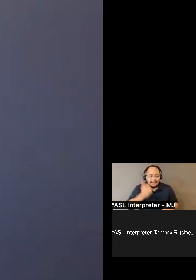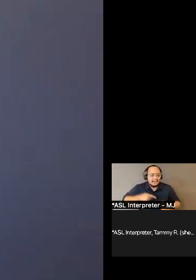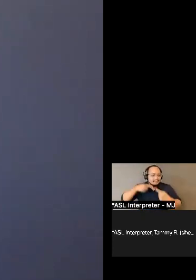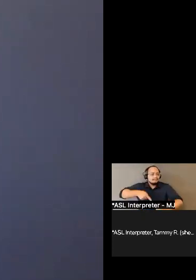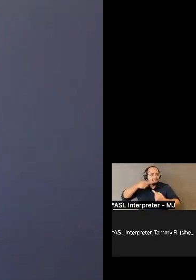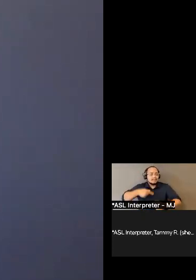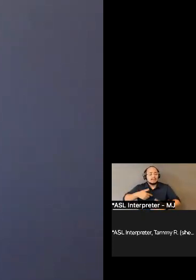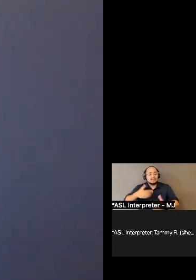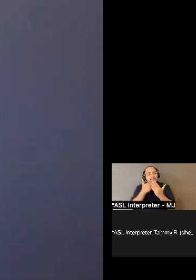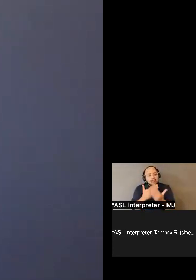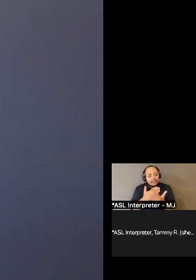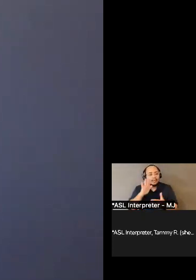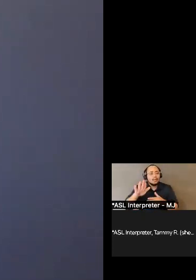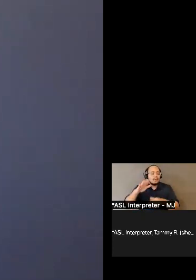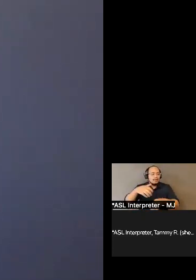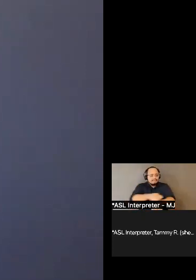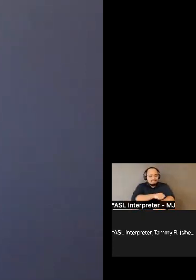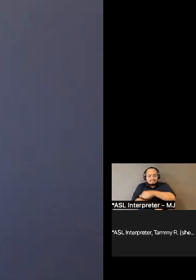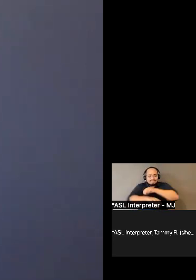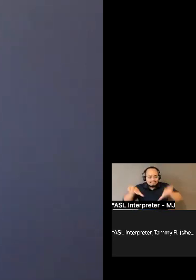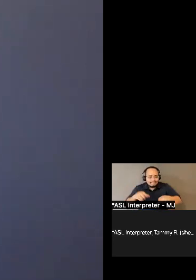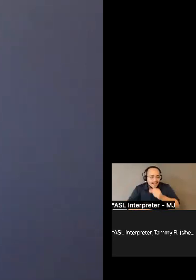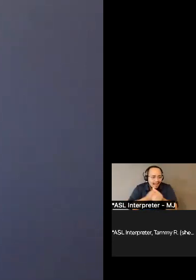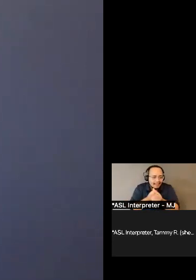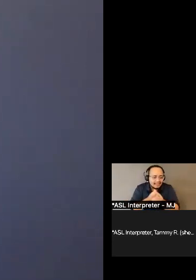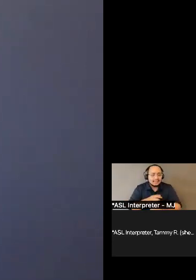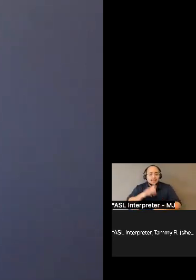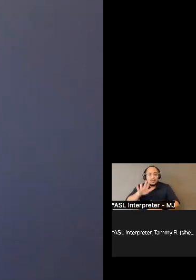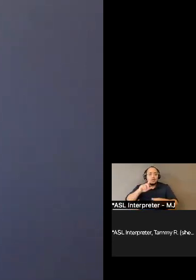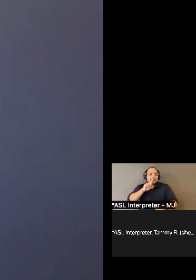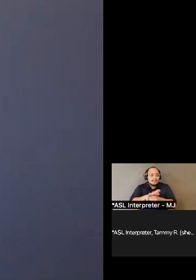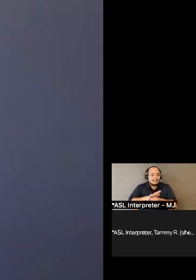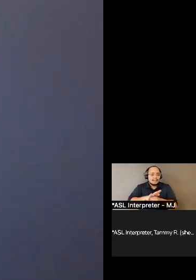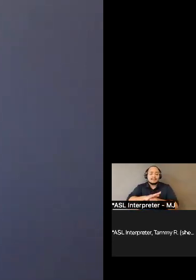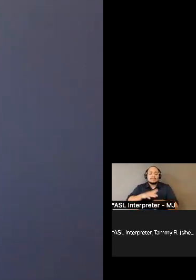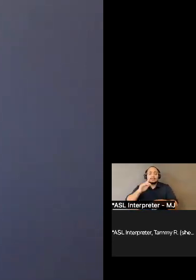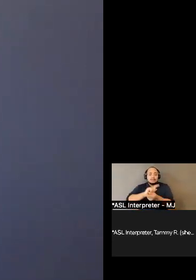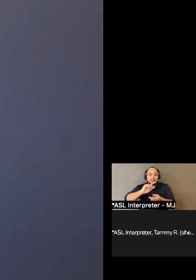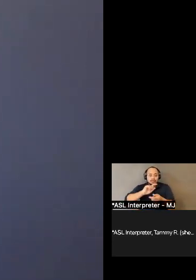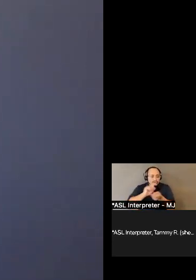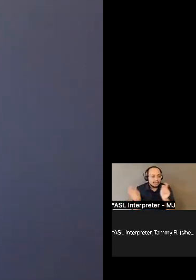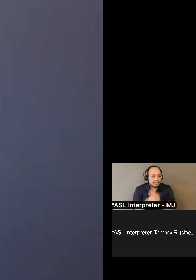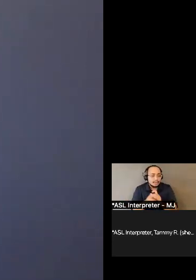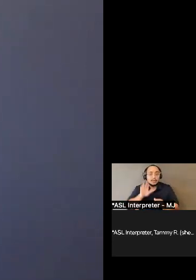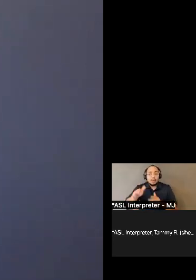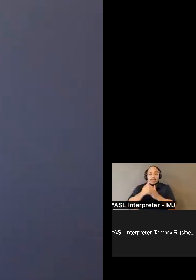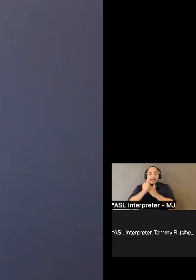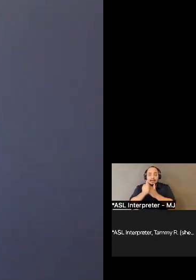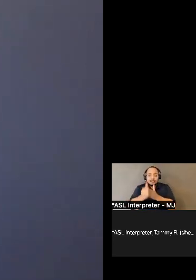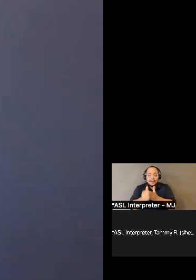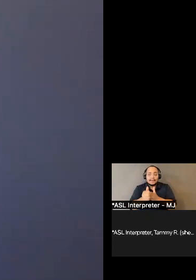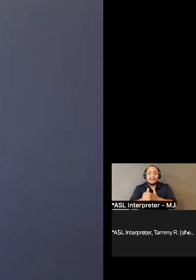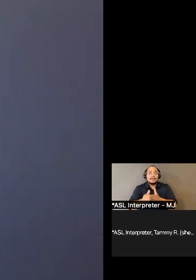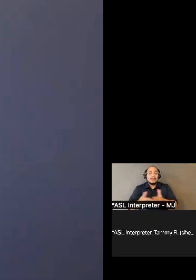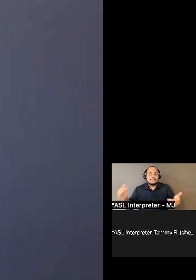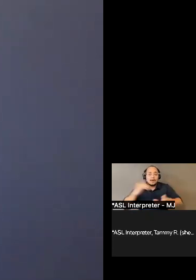appreciate your tireless advocacy, sacrifice, and commitment to social change. It is your leadership and partnership and